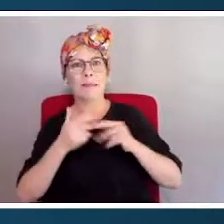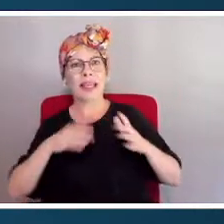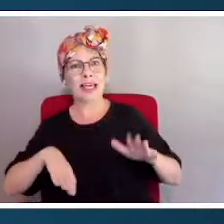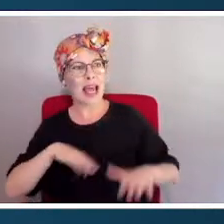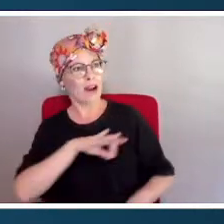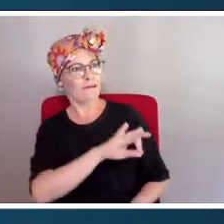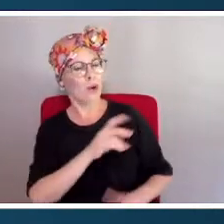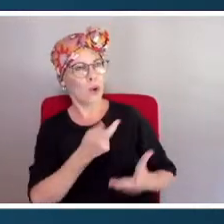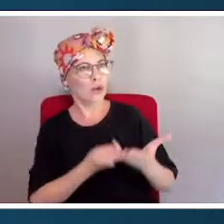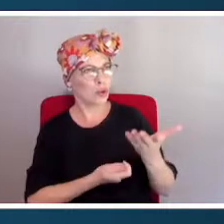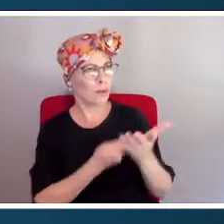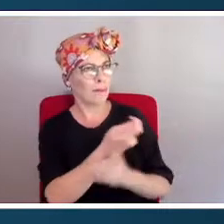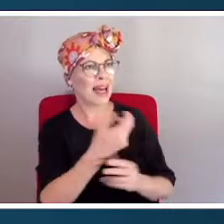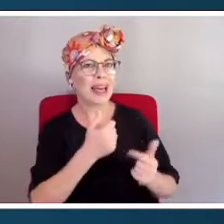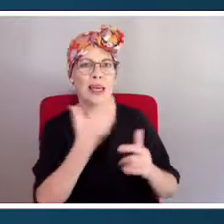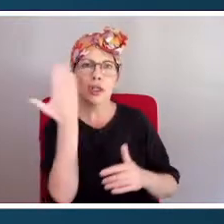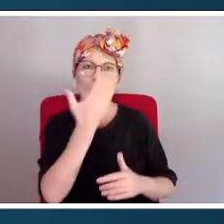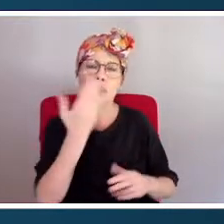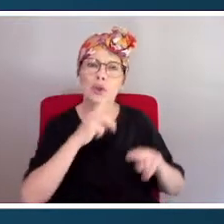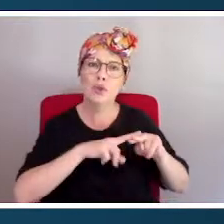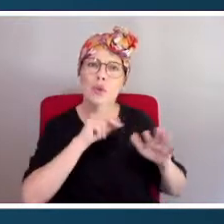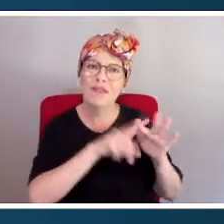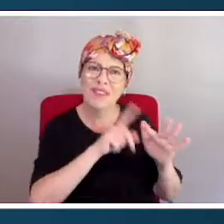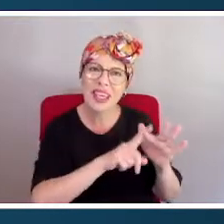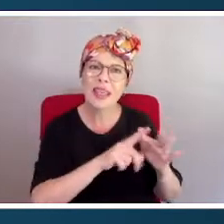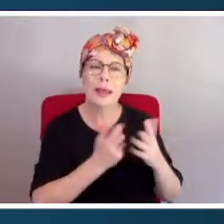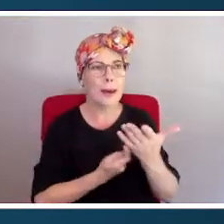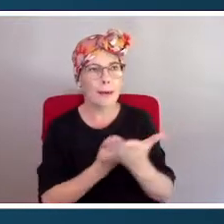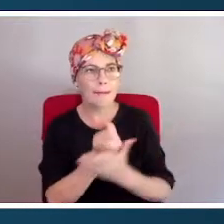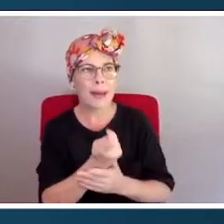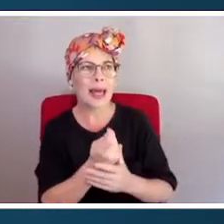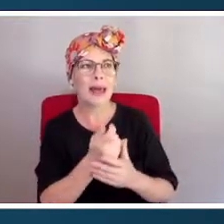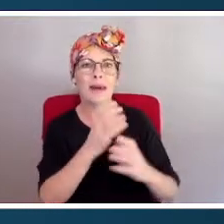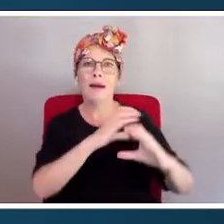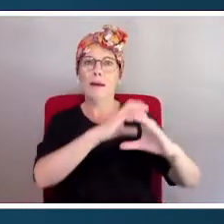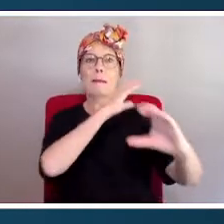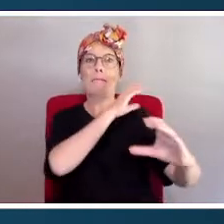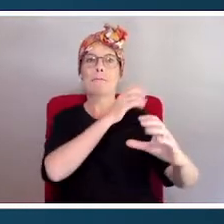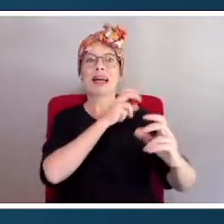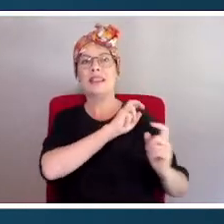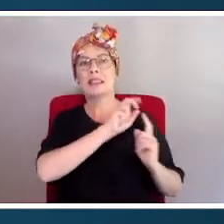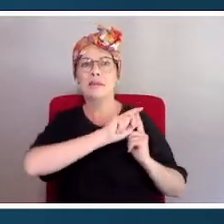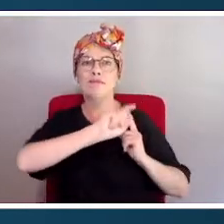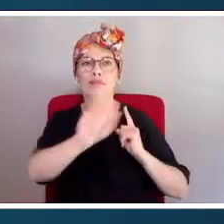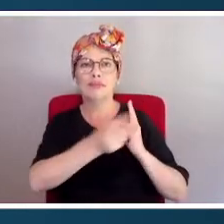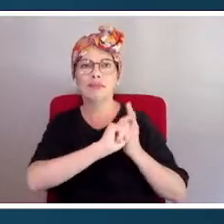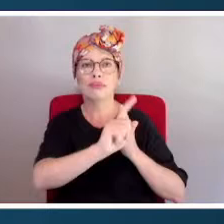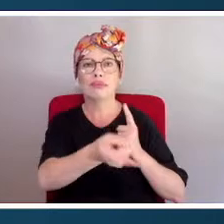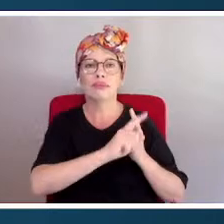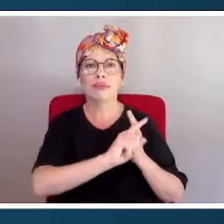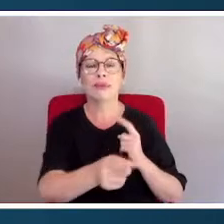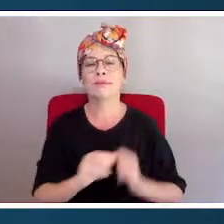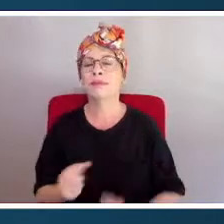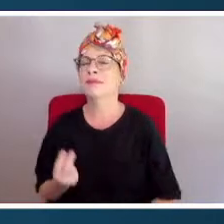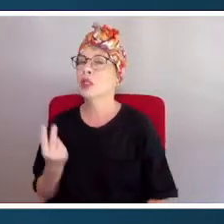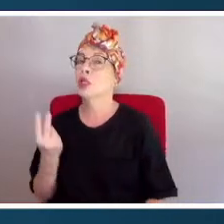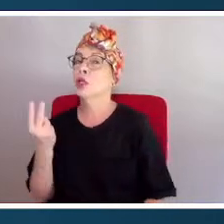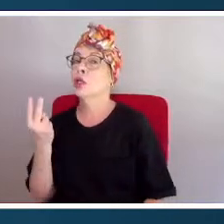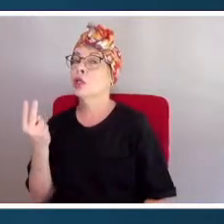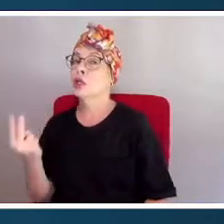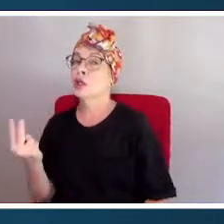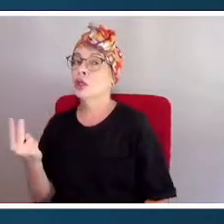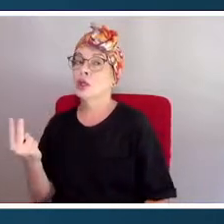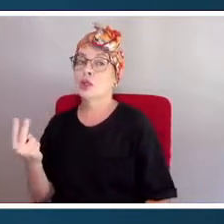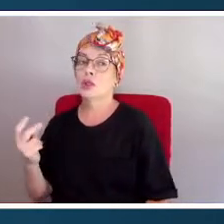for their children to go to school. And two of these farmers in Raketi were